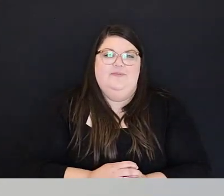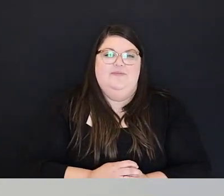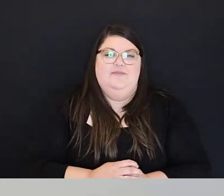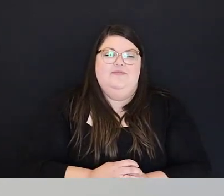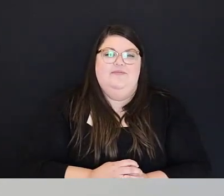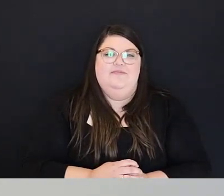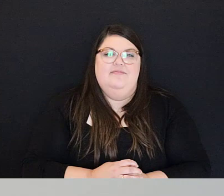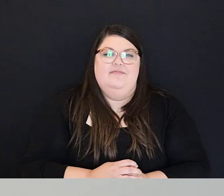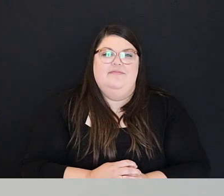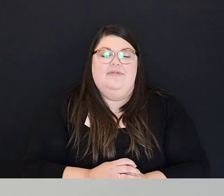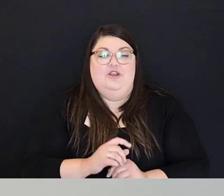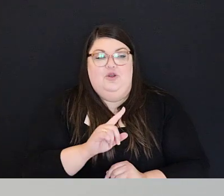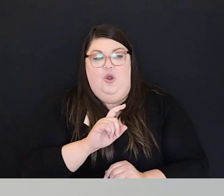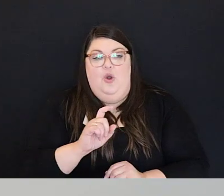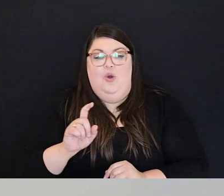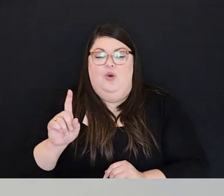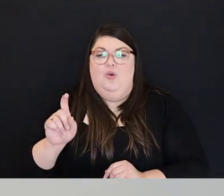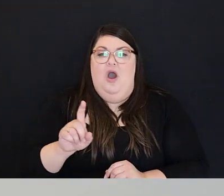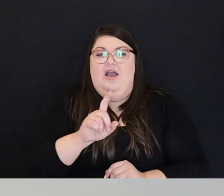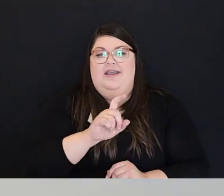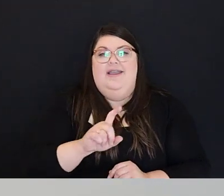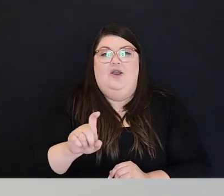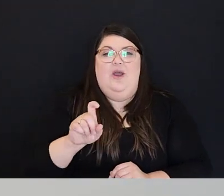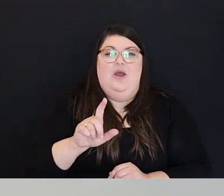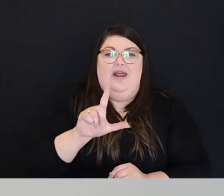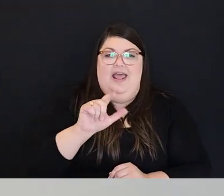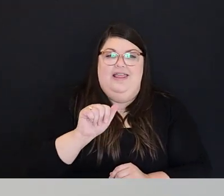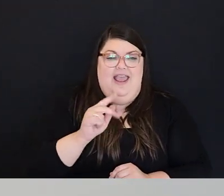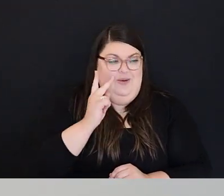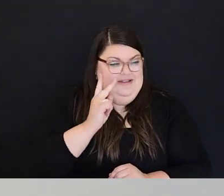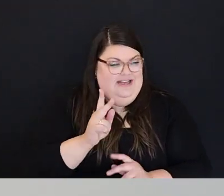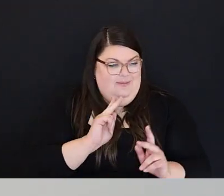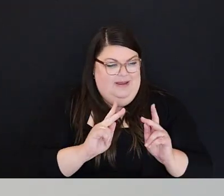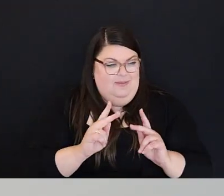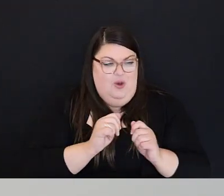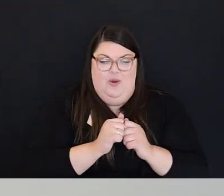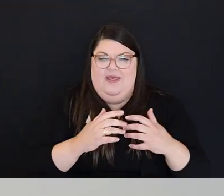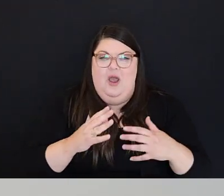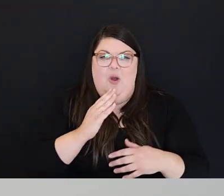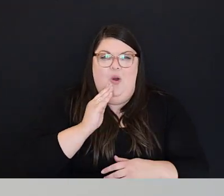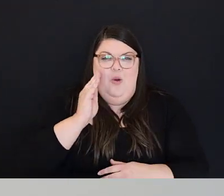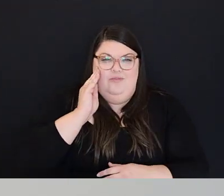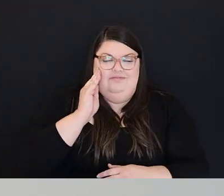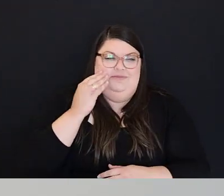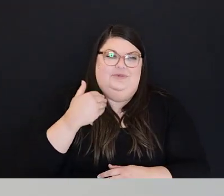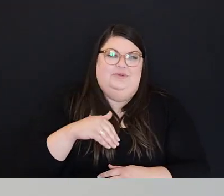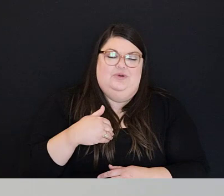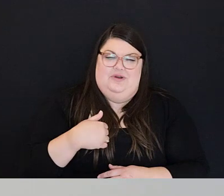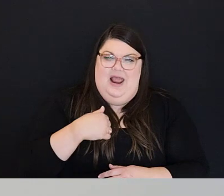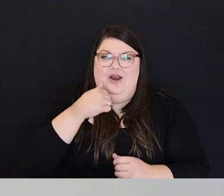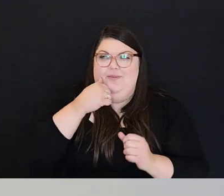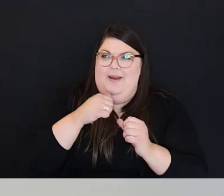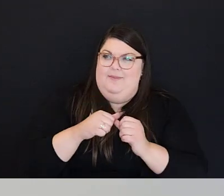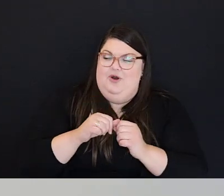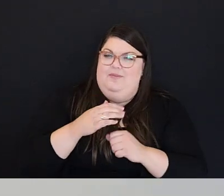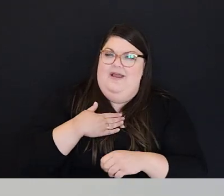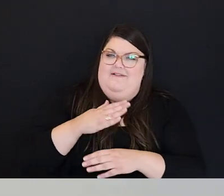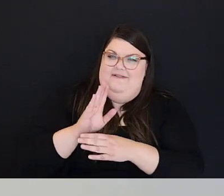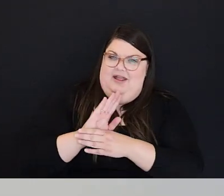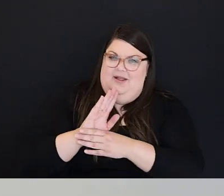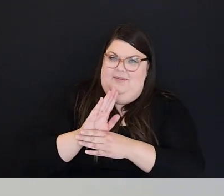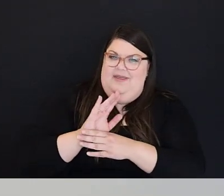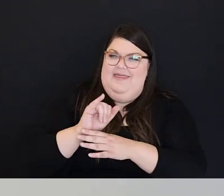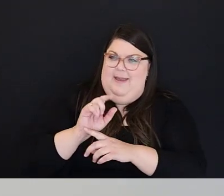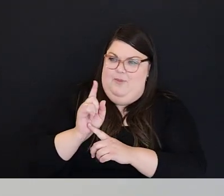know, the conditions of houselessness that are so abundant, I really recalled that moment in the film,